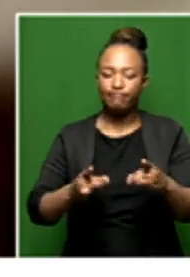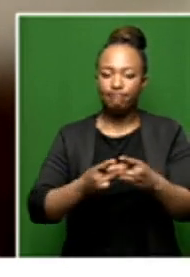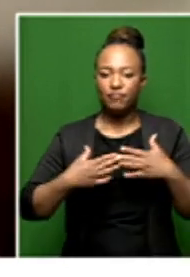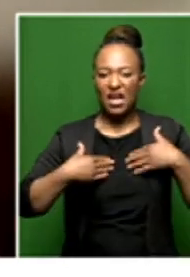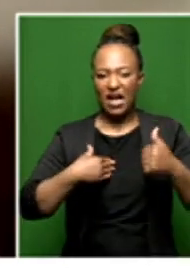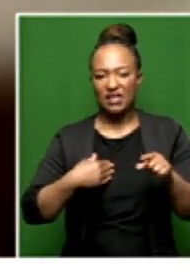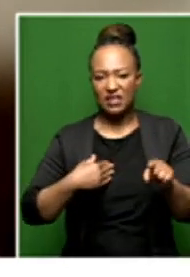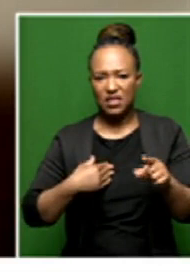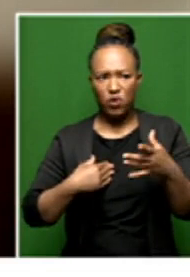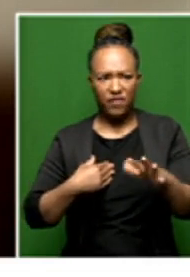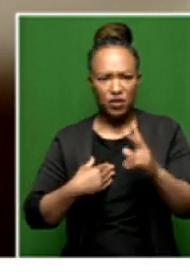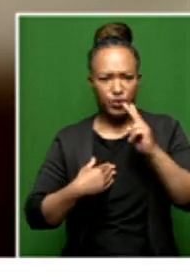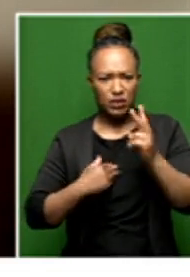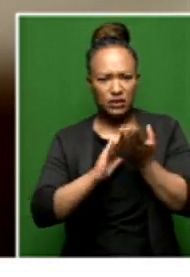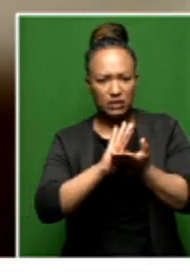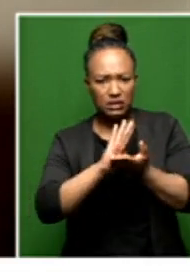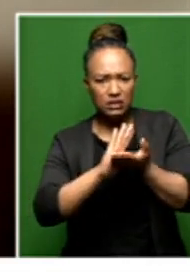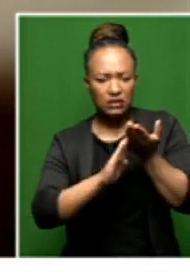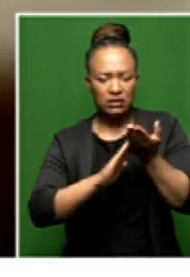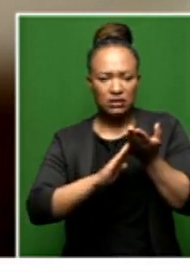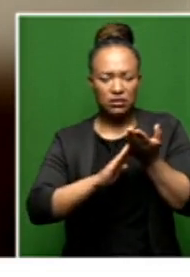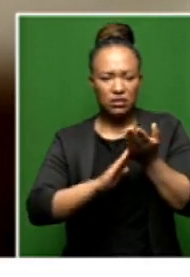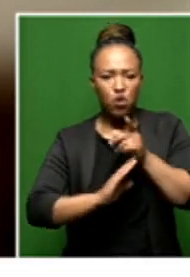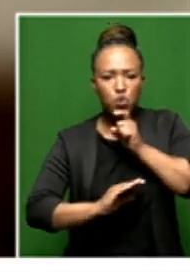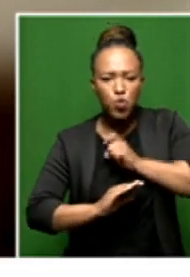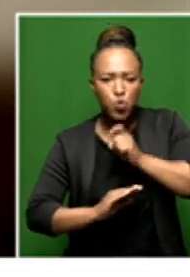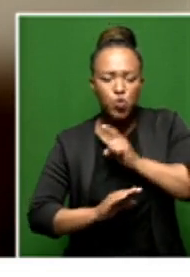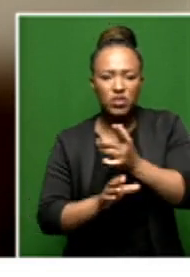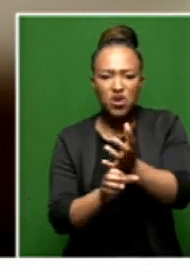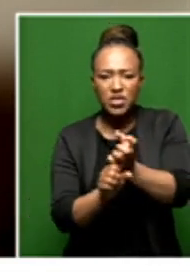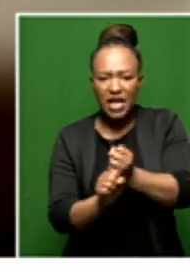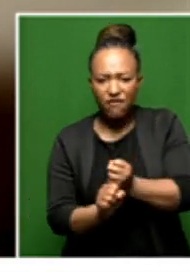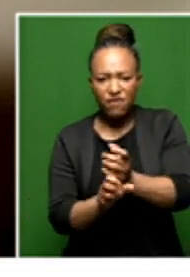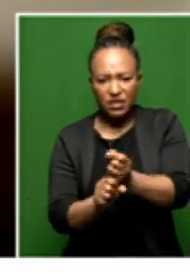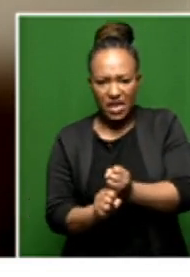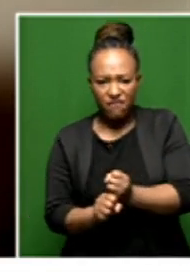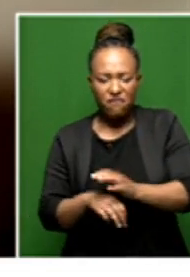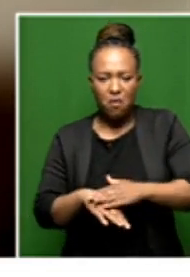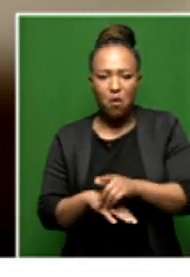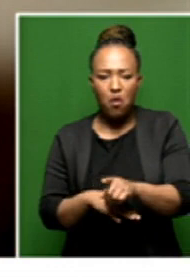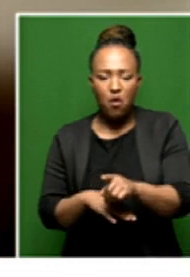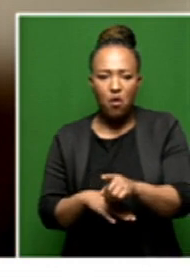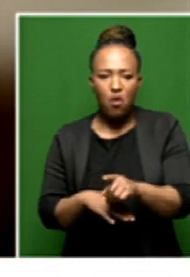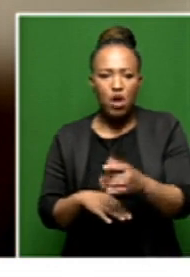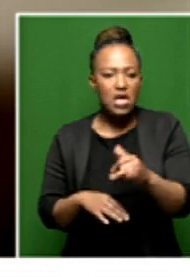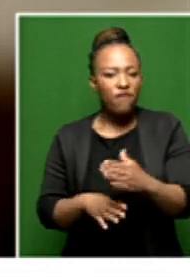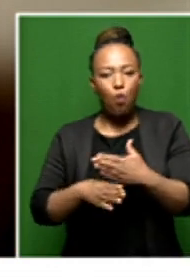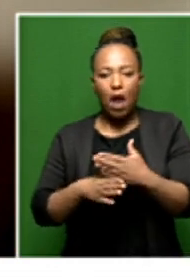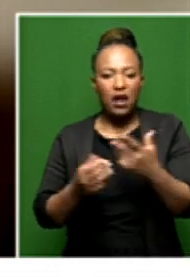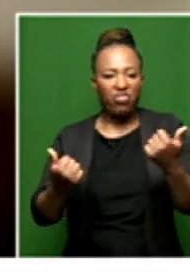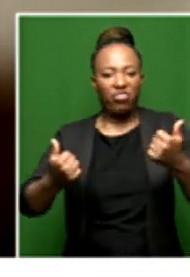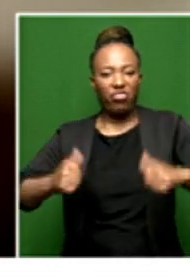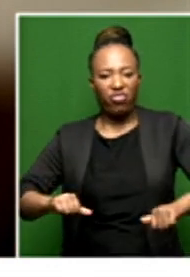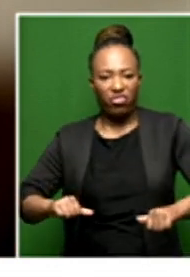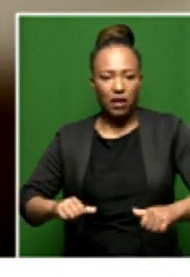significant rise in use of reserve antibiotics. And when those are not there anymore, that